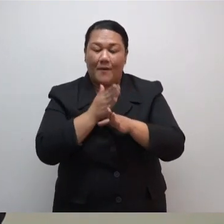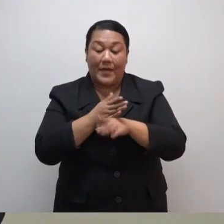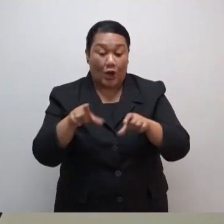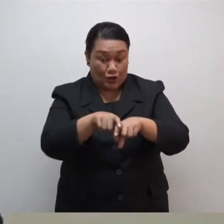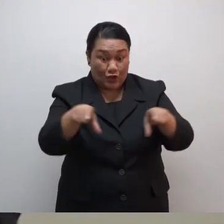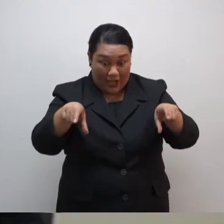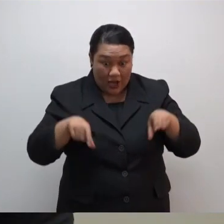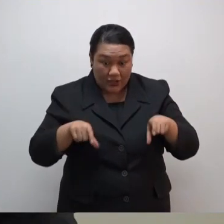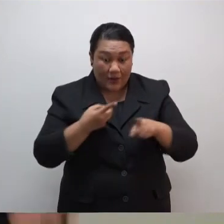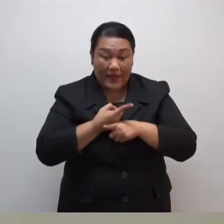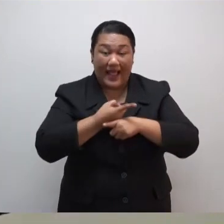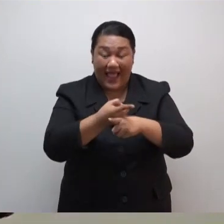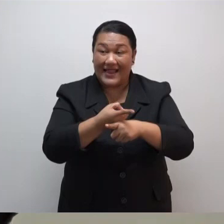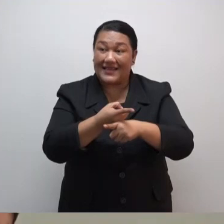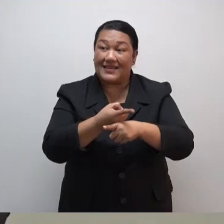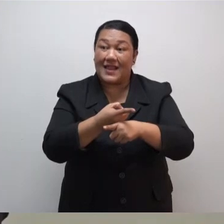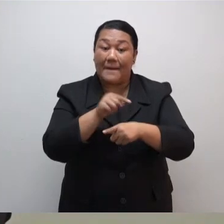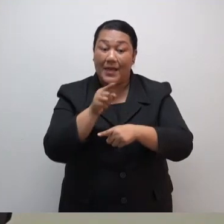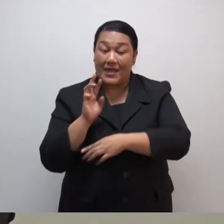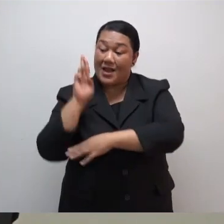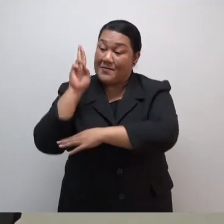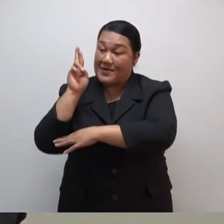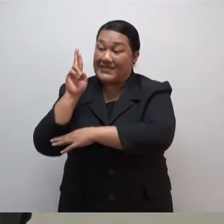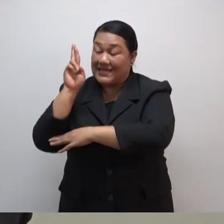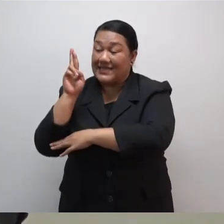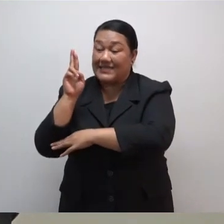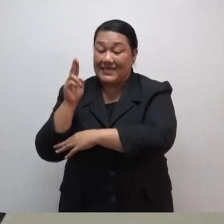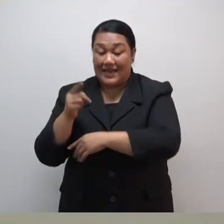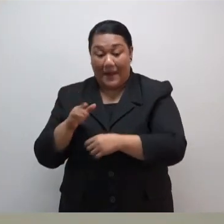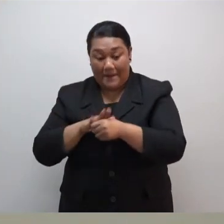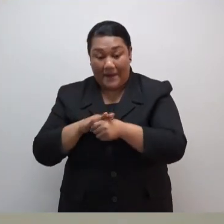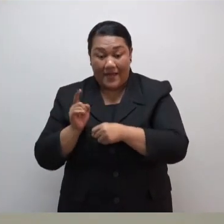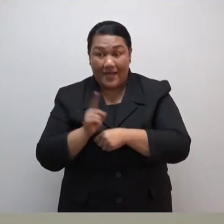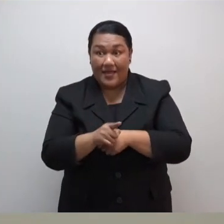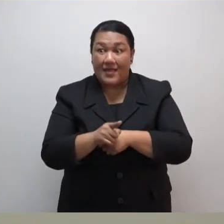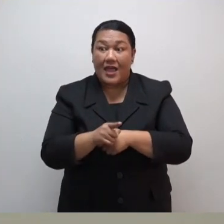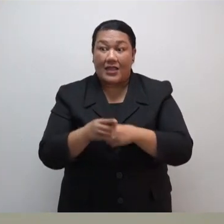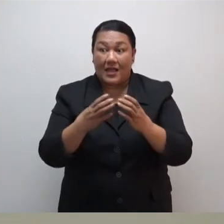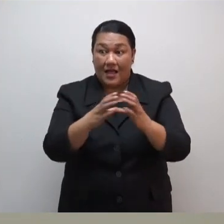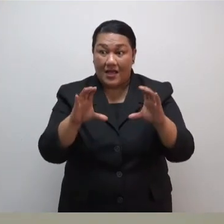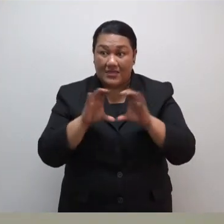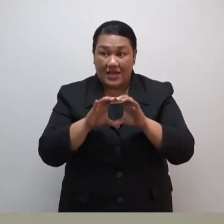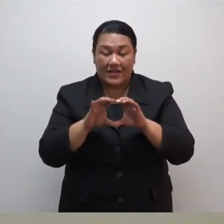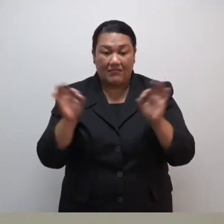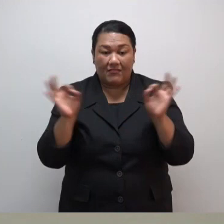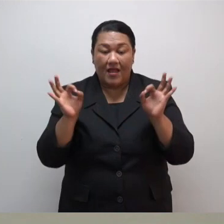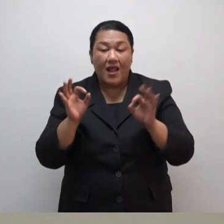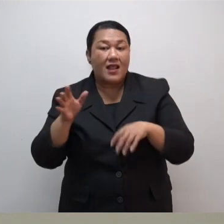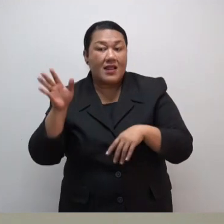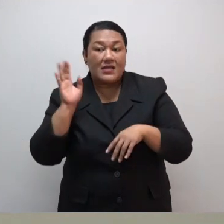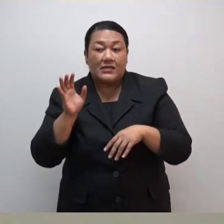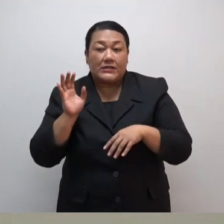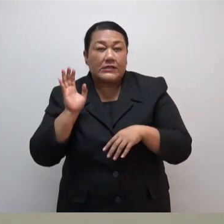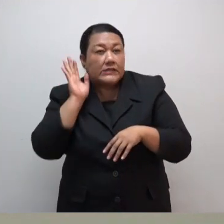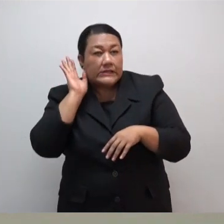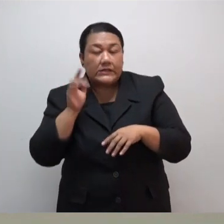will be guided by their representations made to it. None of the counsel have actually listened to the proceedings, to the